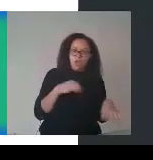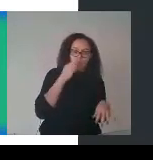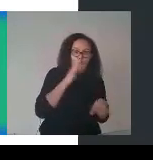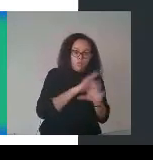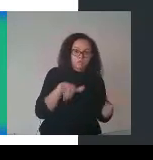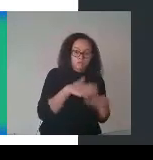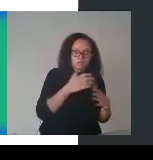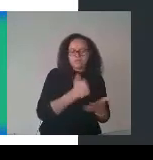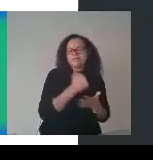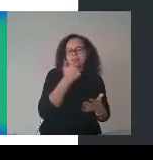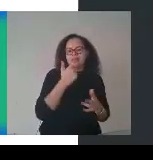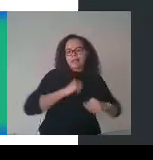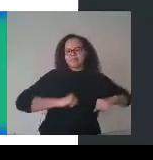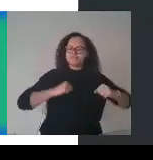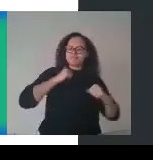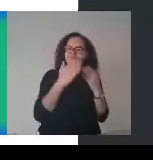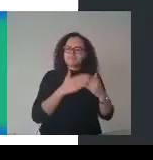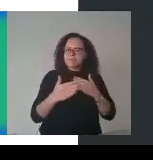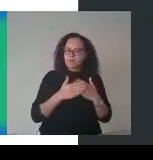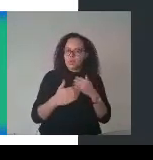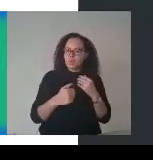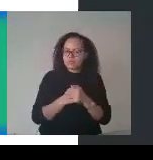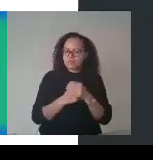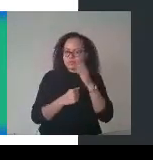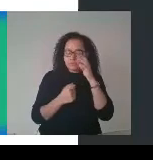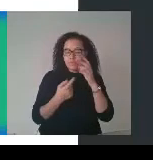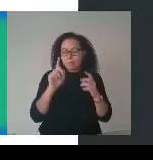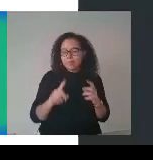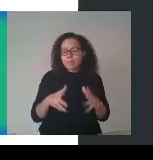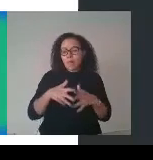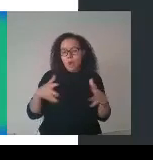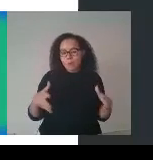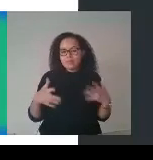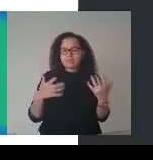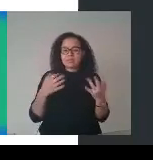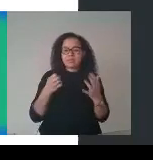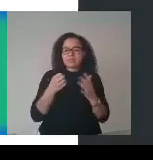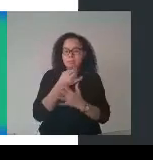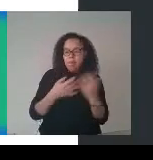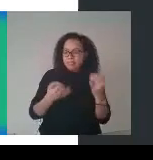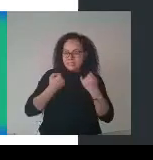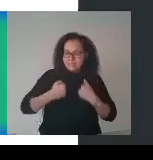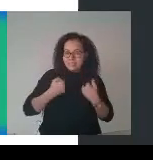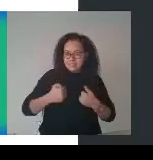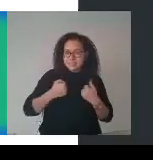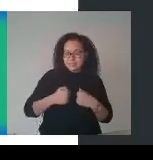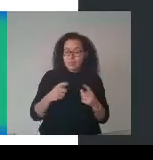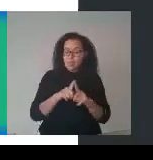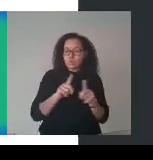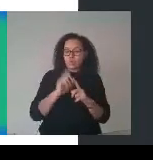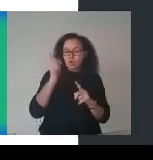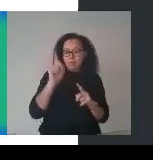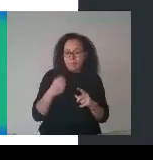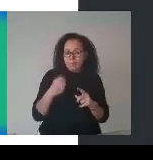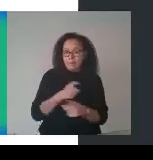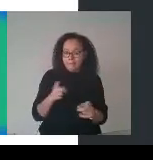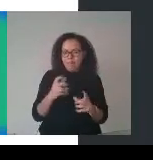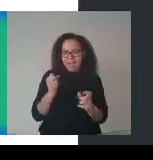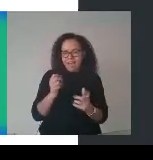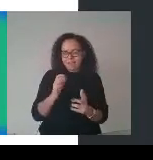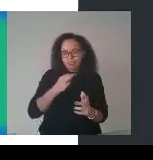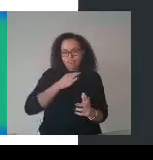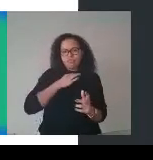we work with older adults, physically inactive, people who are obese, low income, multi-morbidity, and these individuals who have the greatest risk of being inactive,